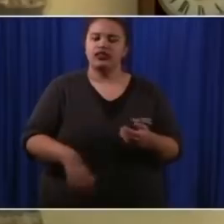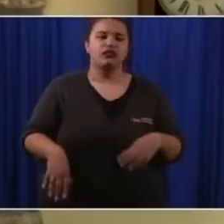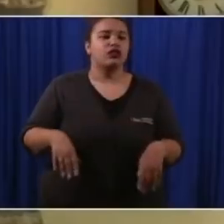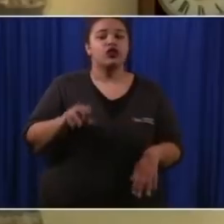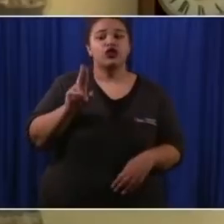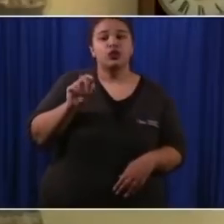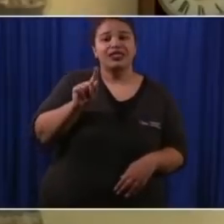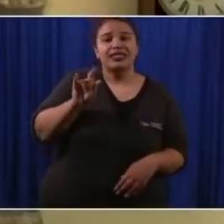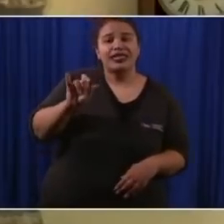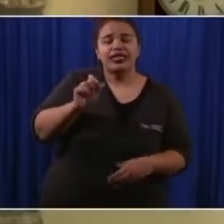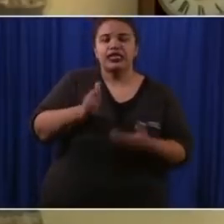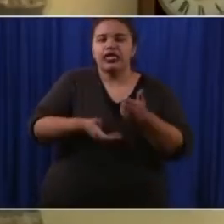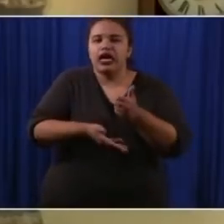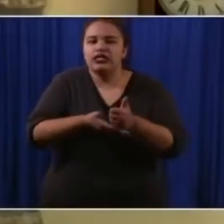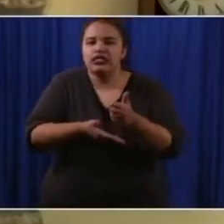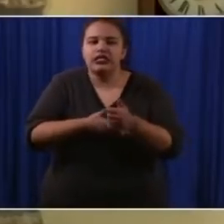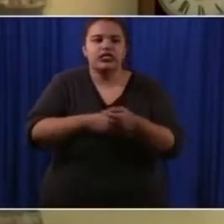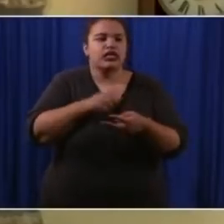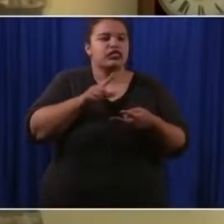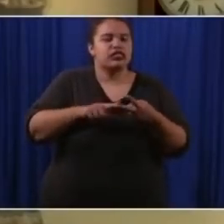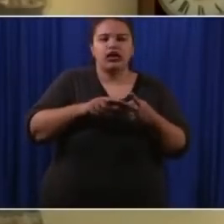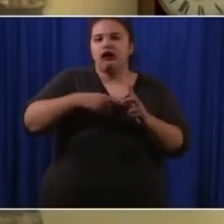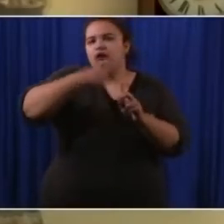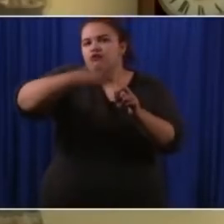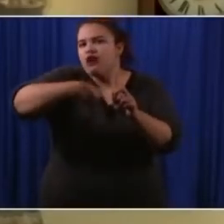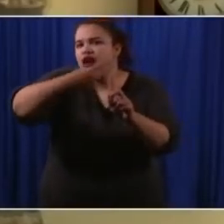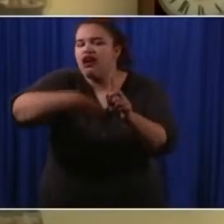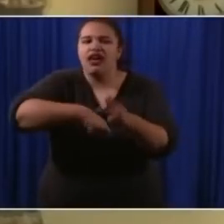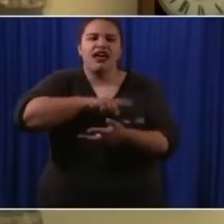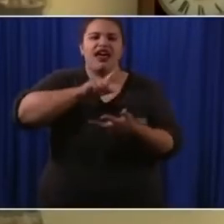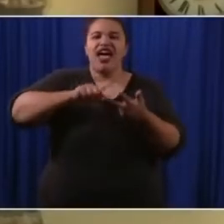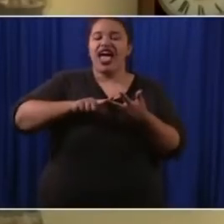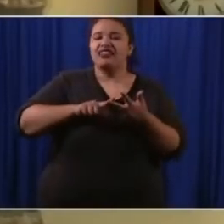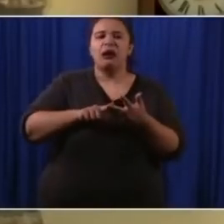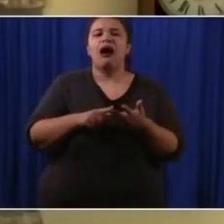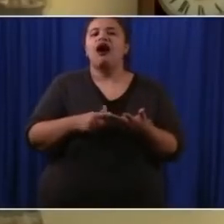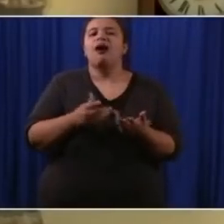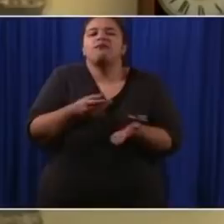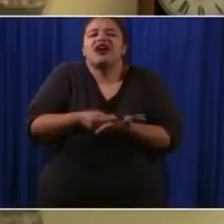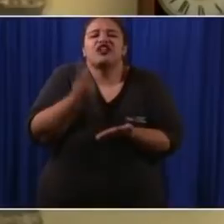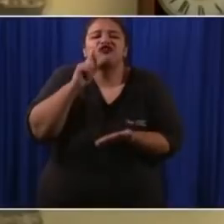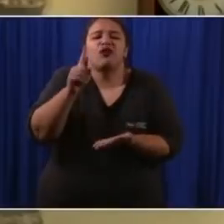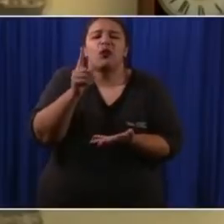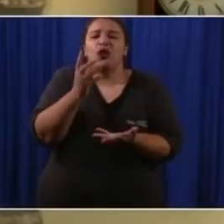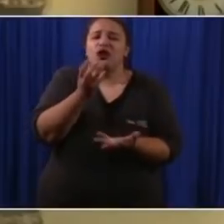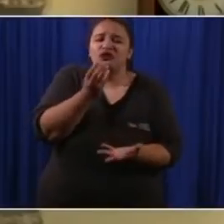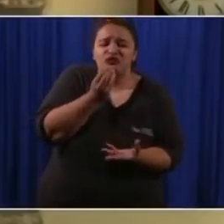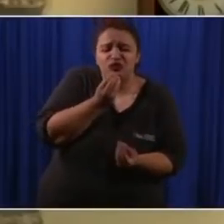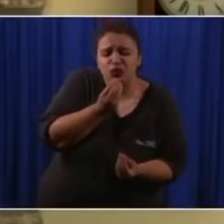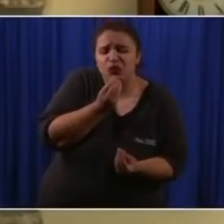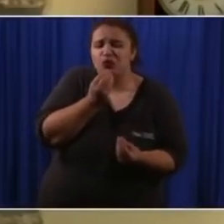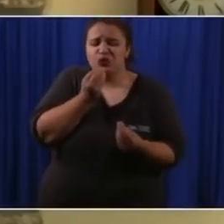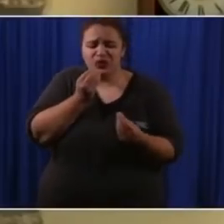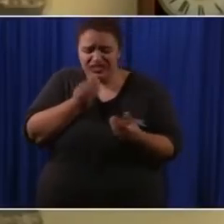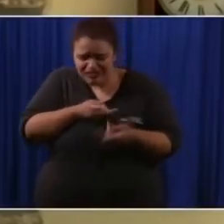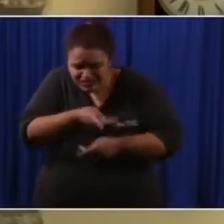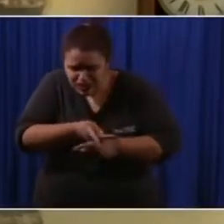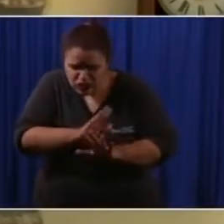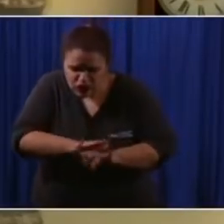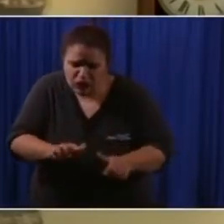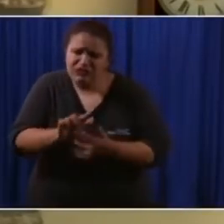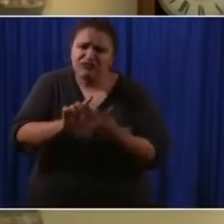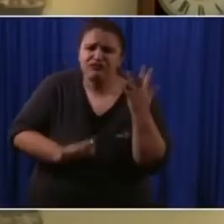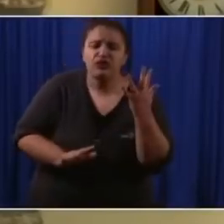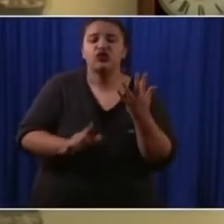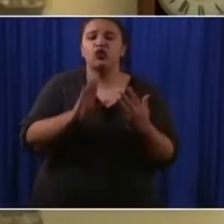assistance, money for food and basic needs, and funds for child care. What's your response to that request? Yeah, I mean,